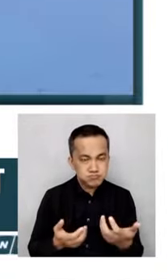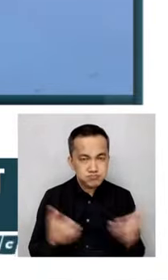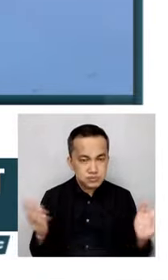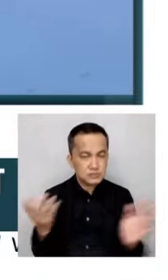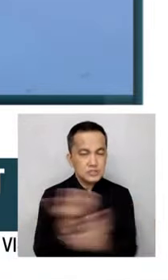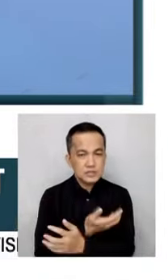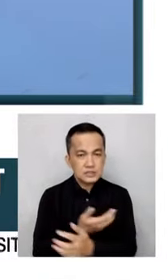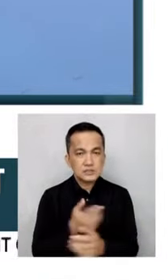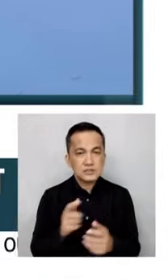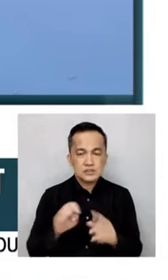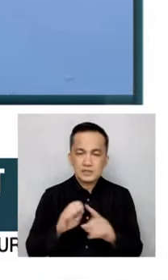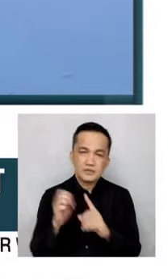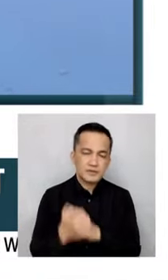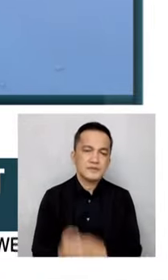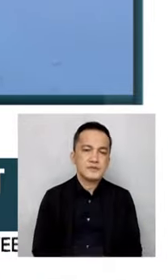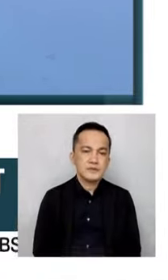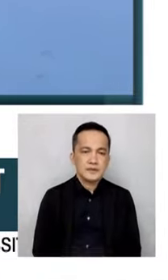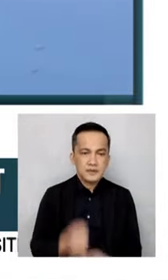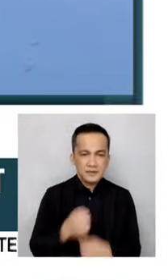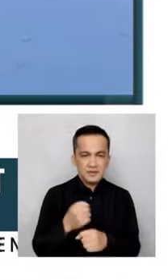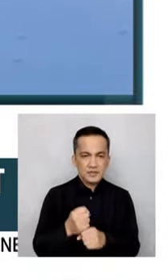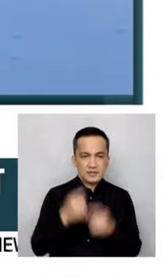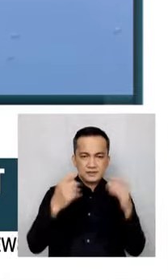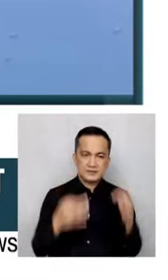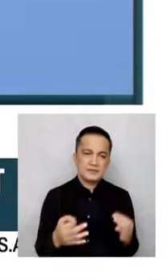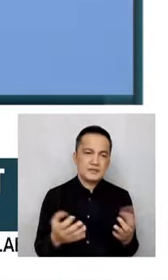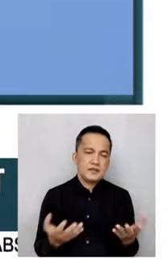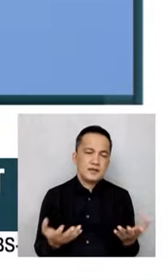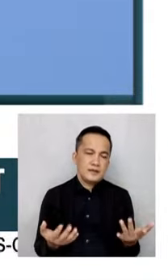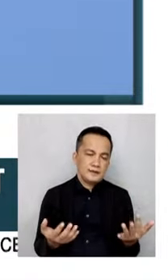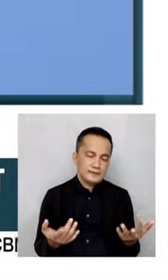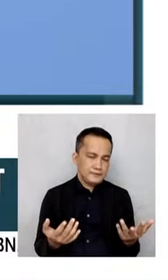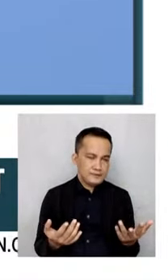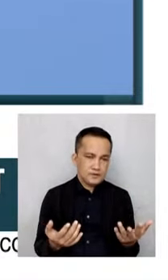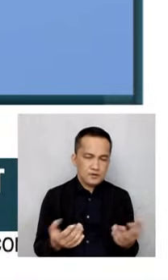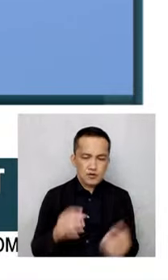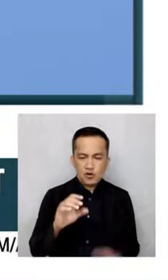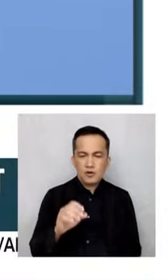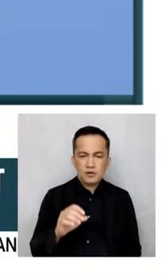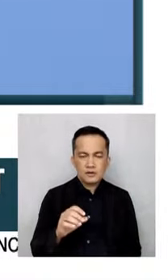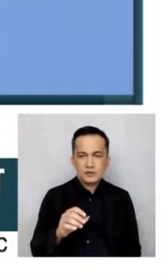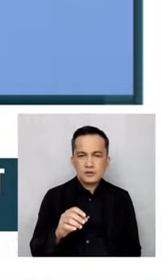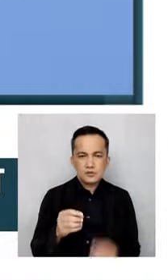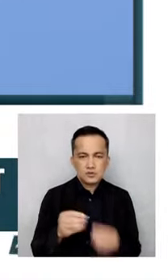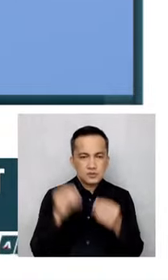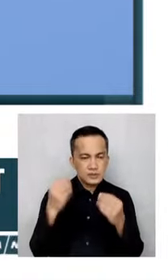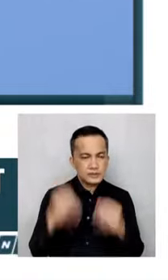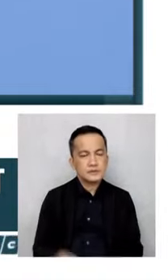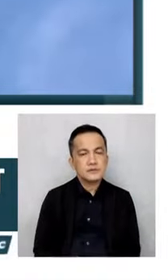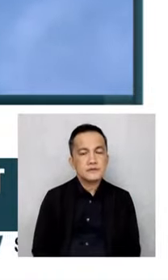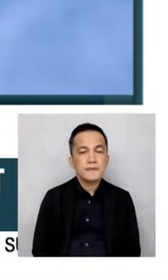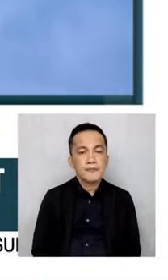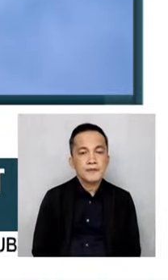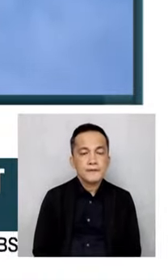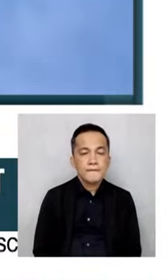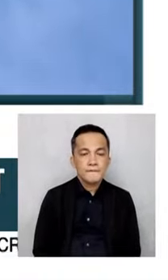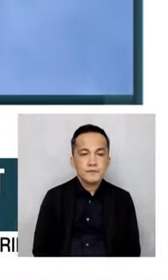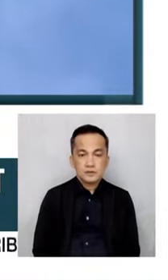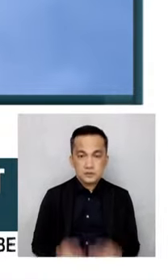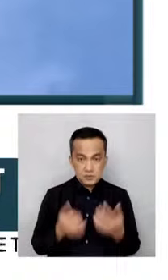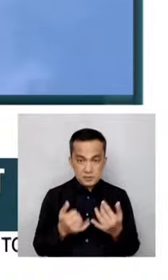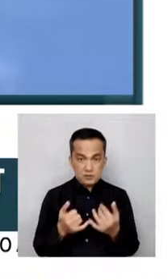the whole environment and will make this ruling obsolete. But as of now, what we